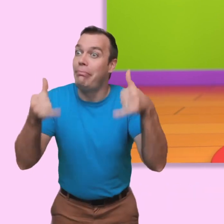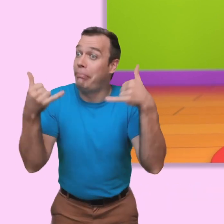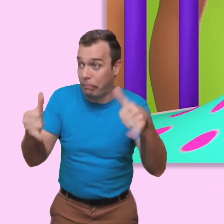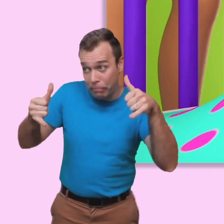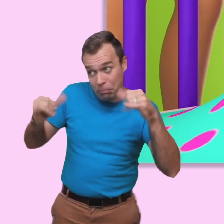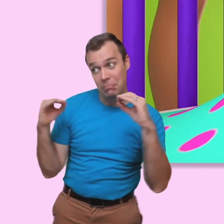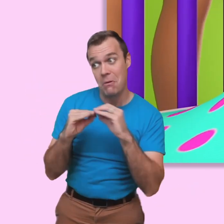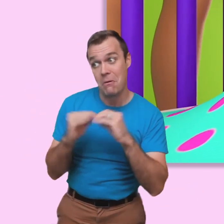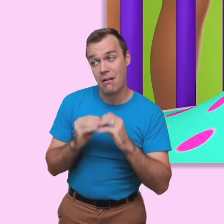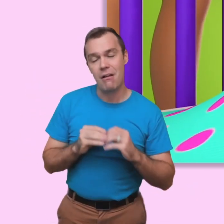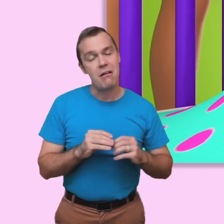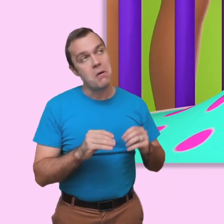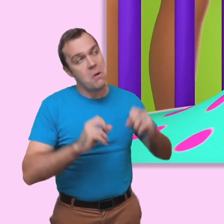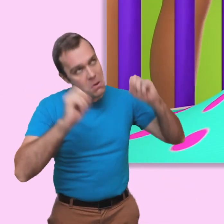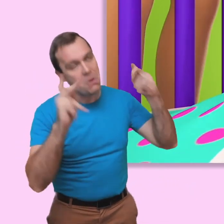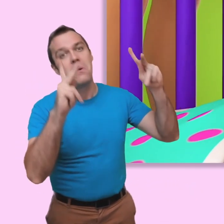play. Okay,